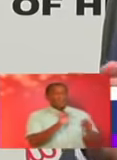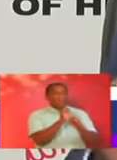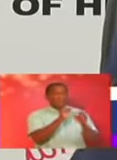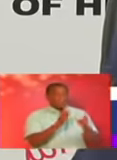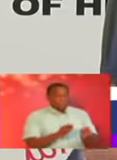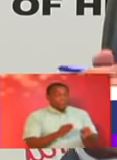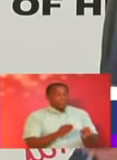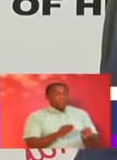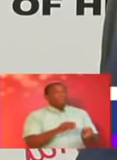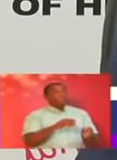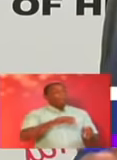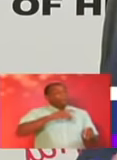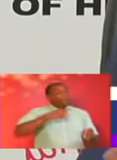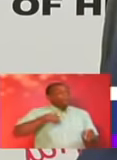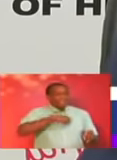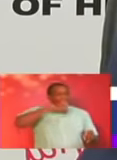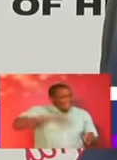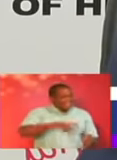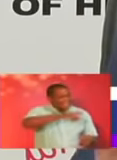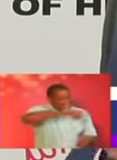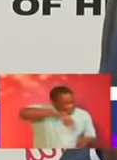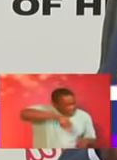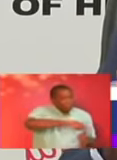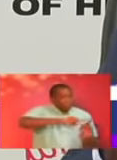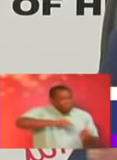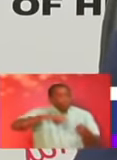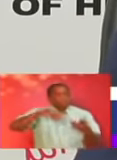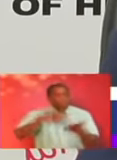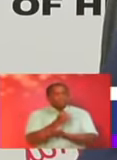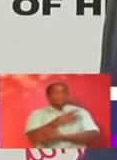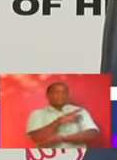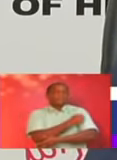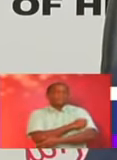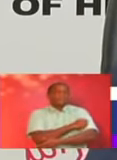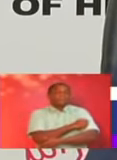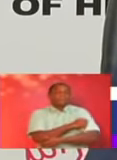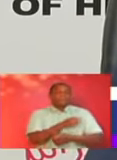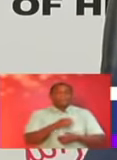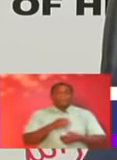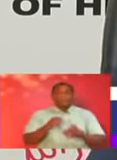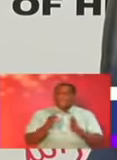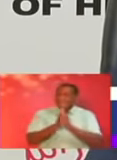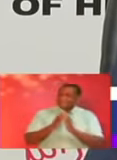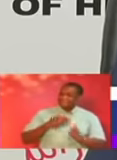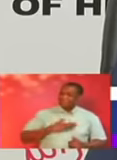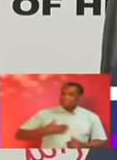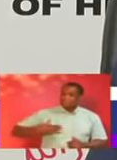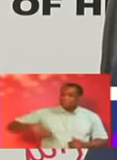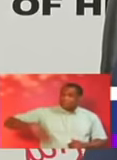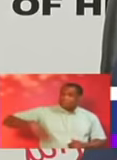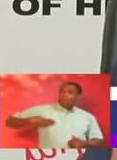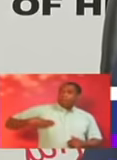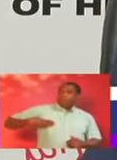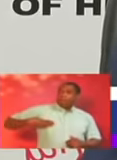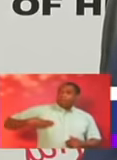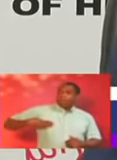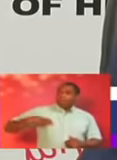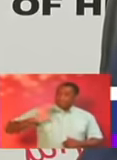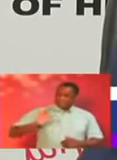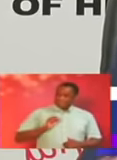to managers and owners of retail. Talk to your staff. Talk to your staff and get